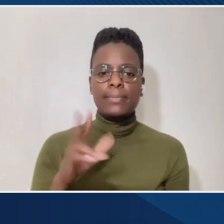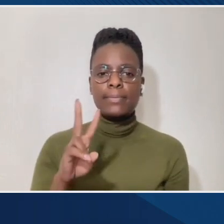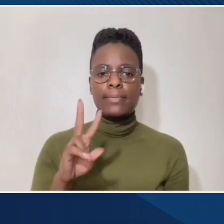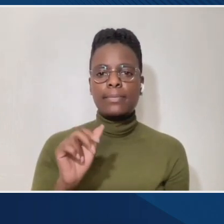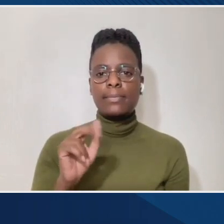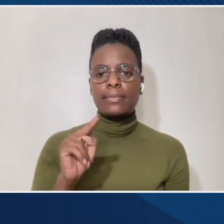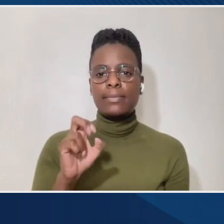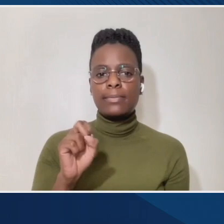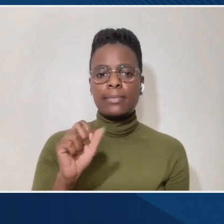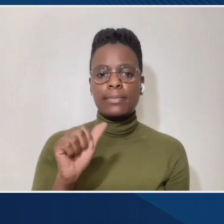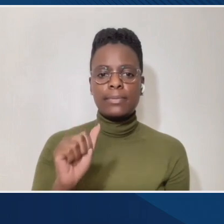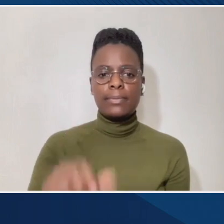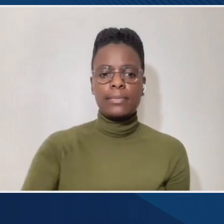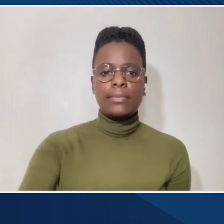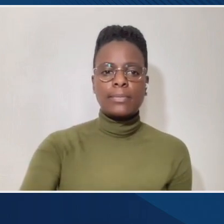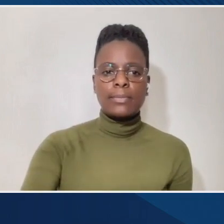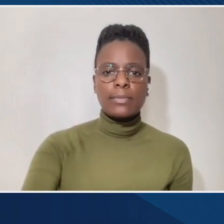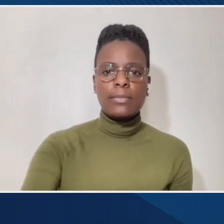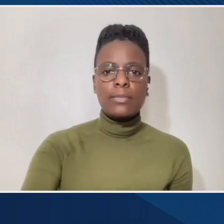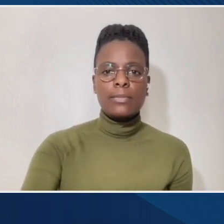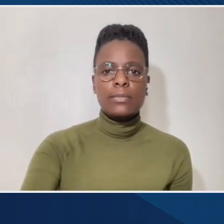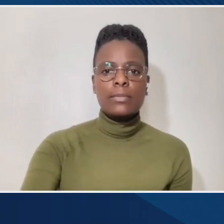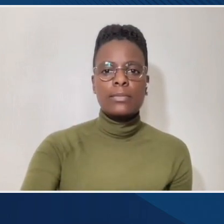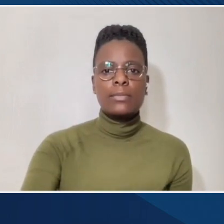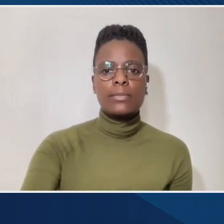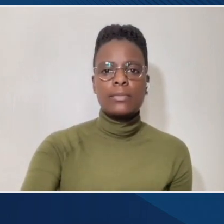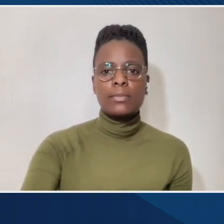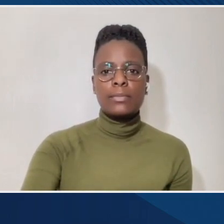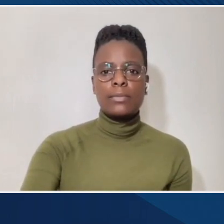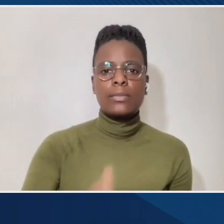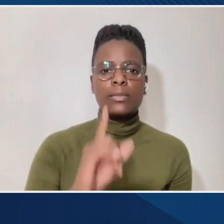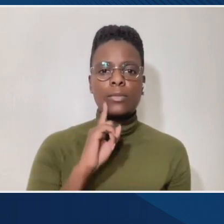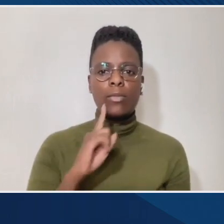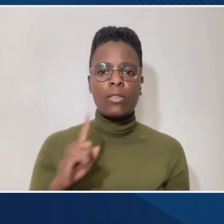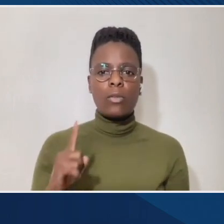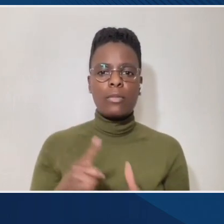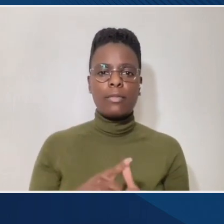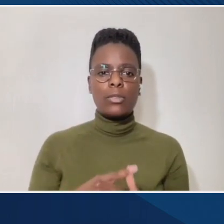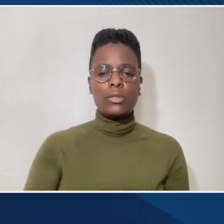feel that what Jeff had said, it's not the time, I don't think, right now. So.